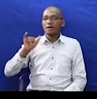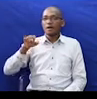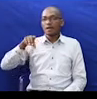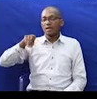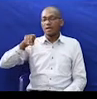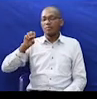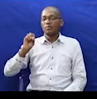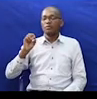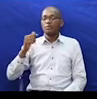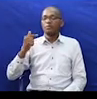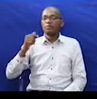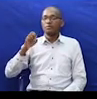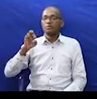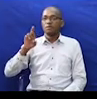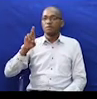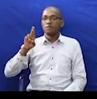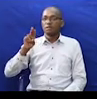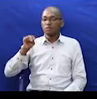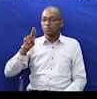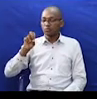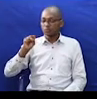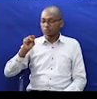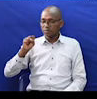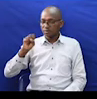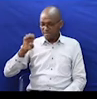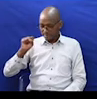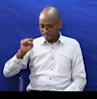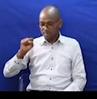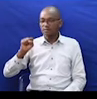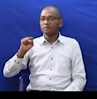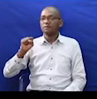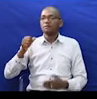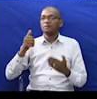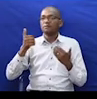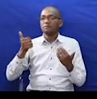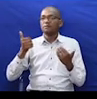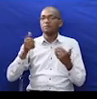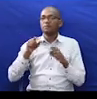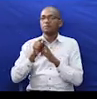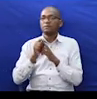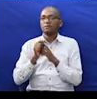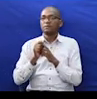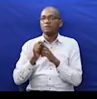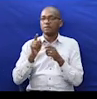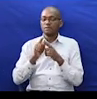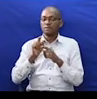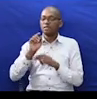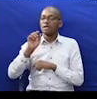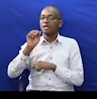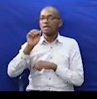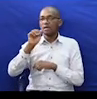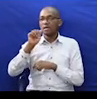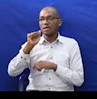But the adjacent of the angle A is the length AB, and the hypotenuse is AC. So this